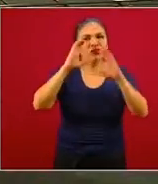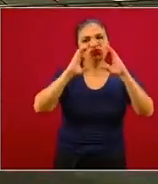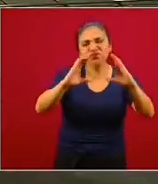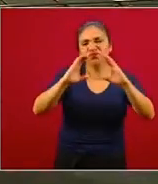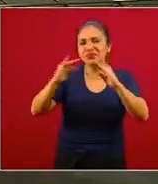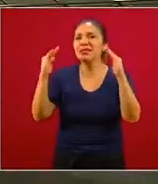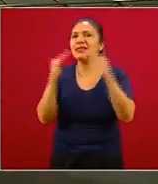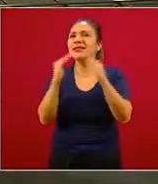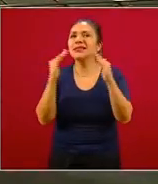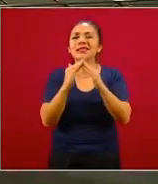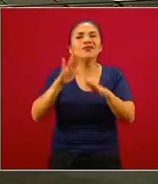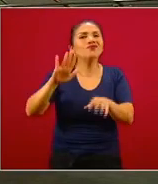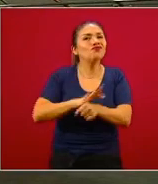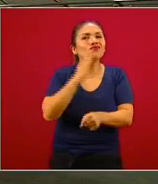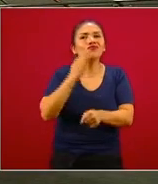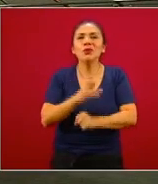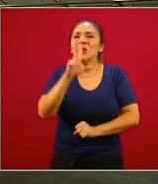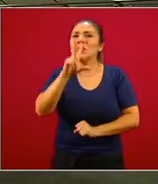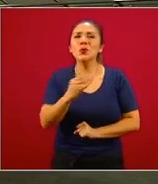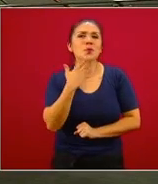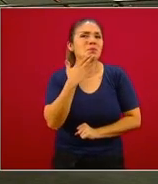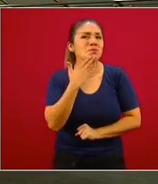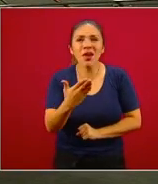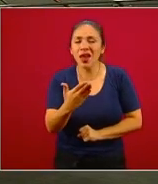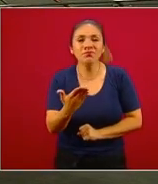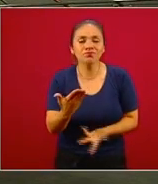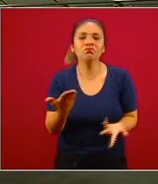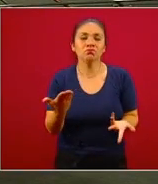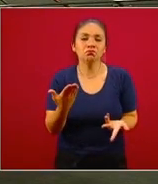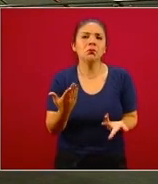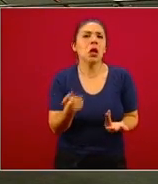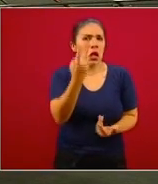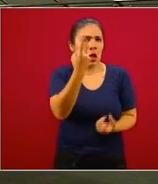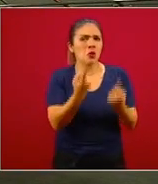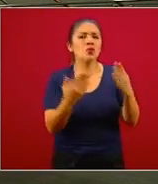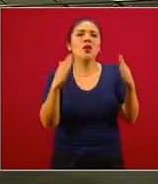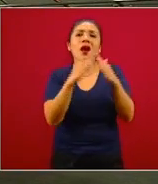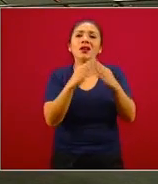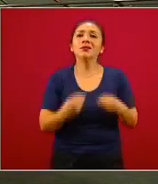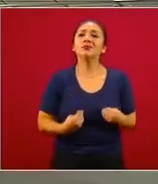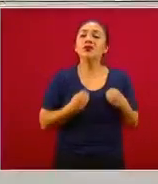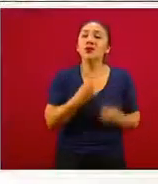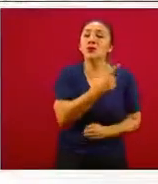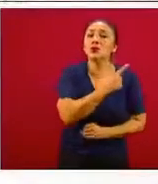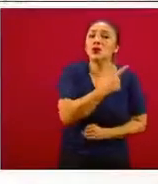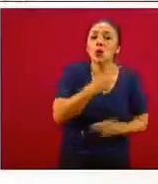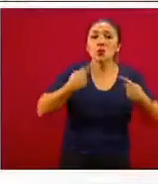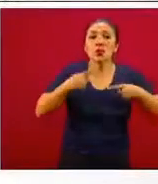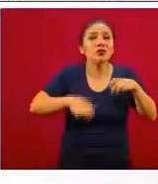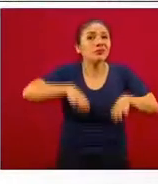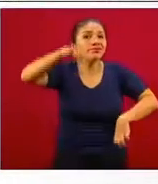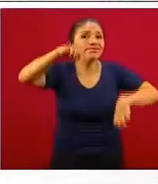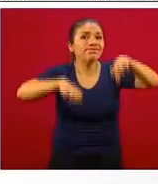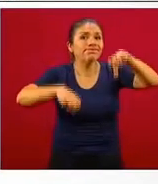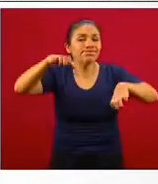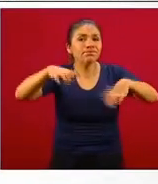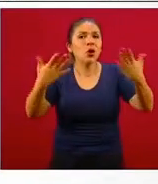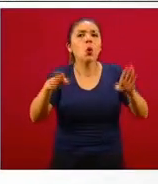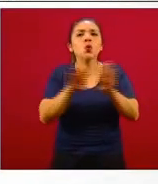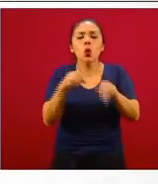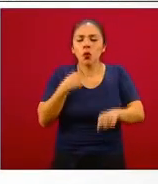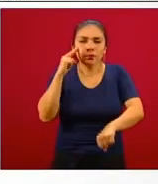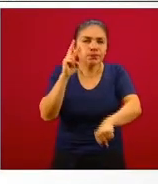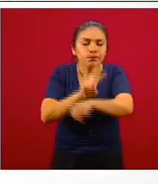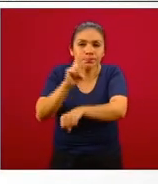care, because the care that they get at home maybe is not optimal. So in some cases, older people, we could have them here